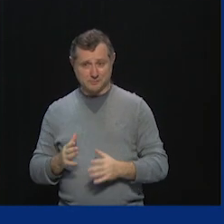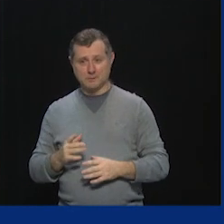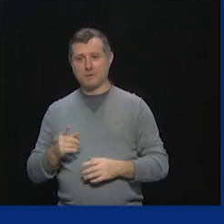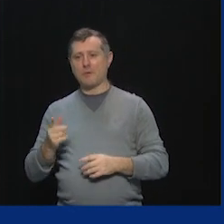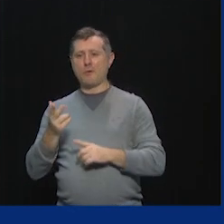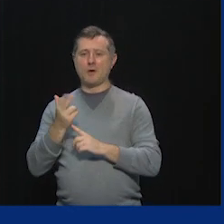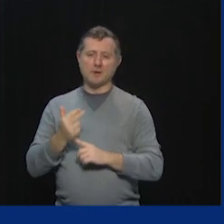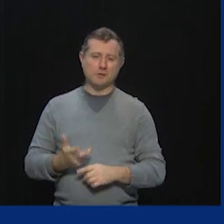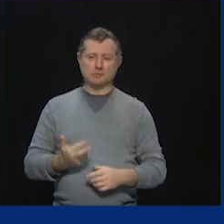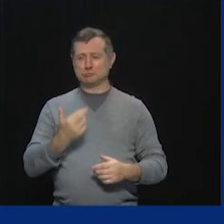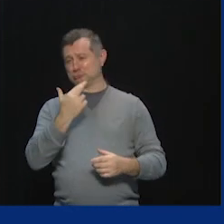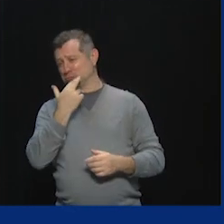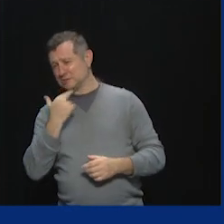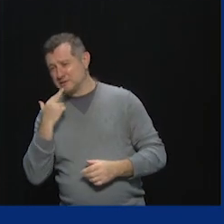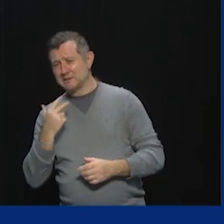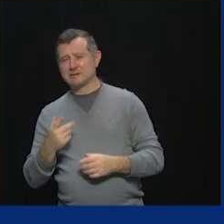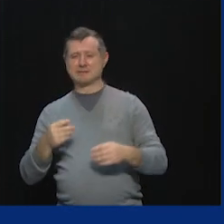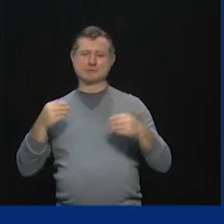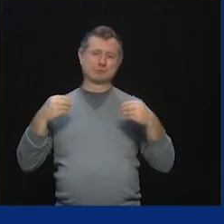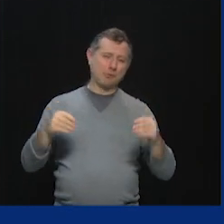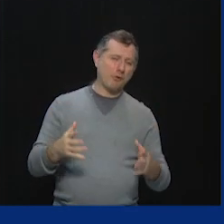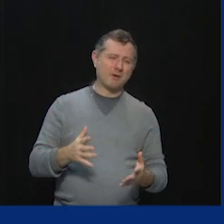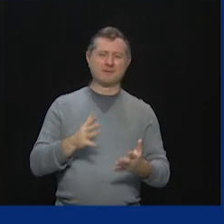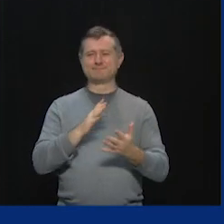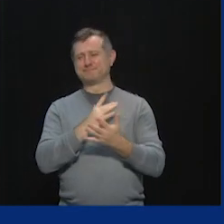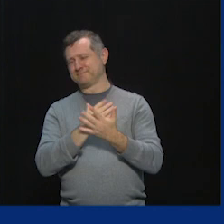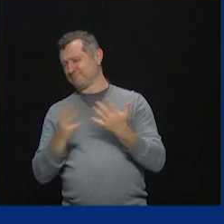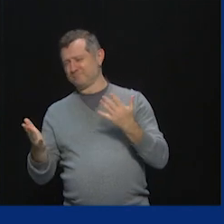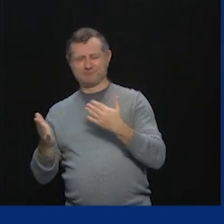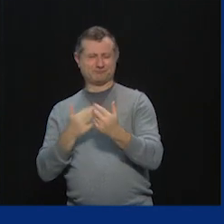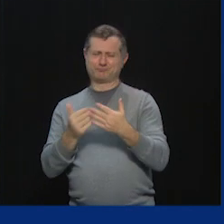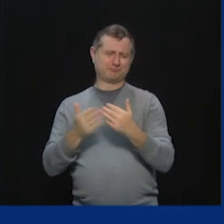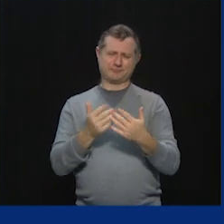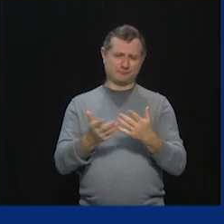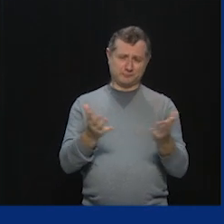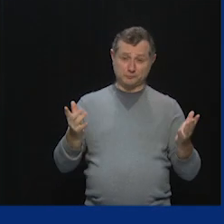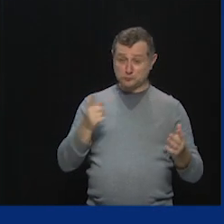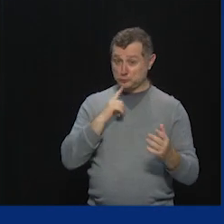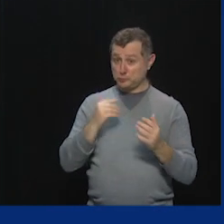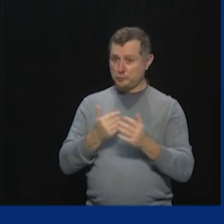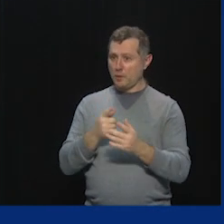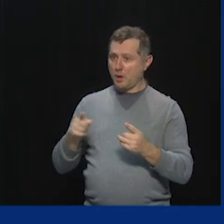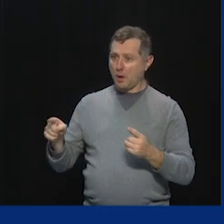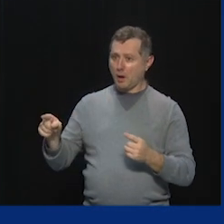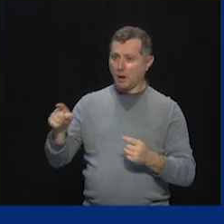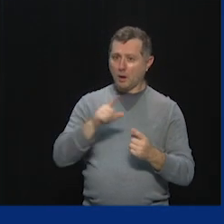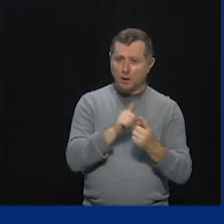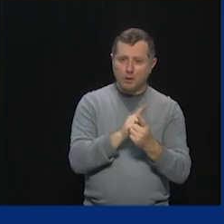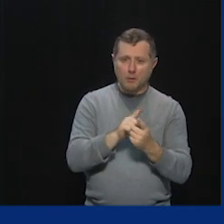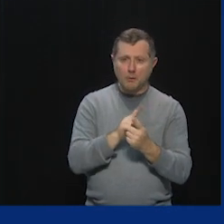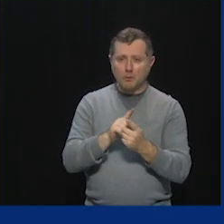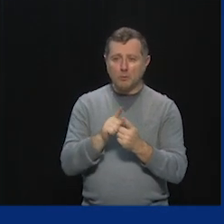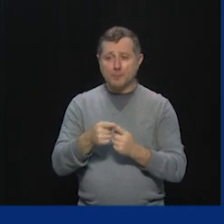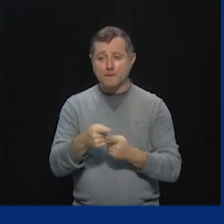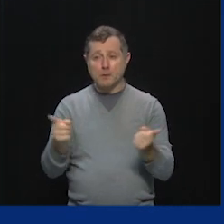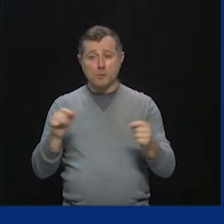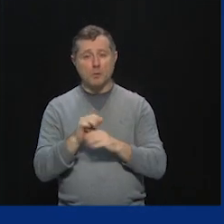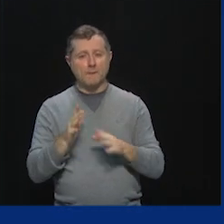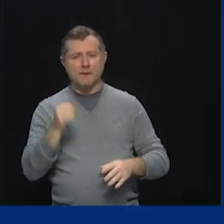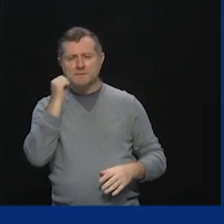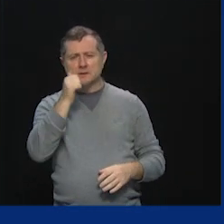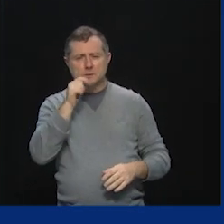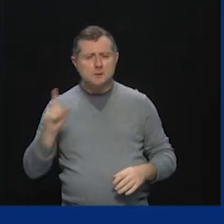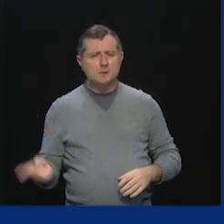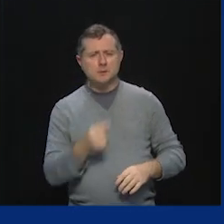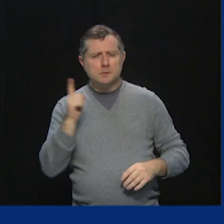retail outlet or a supermarket, we all come into contact with all of these workers every single day. You can't walk into a